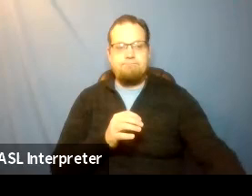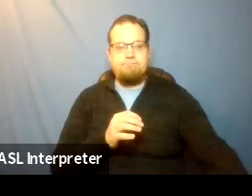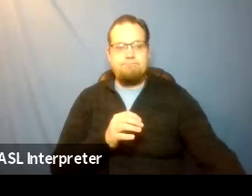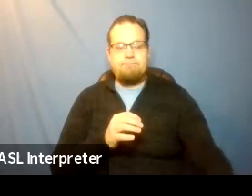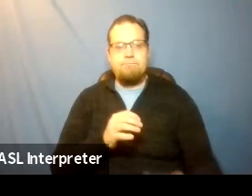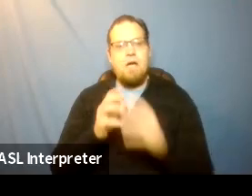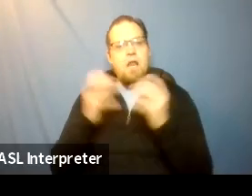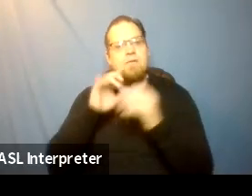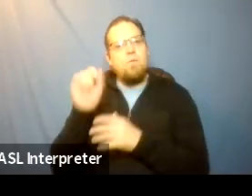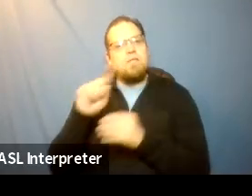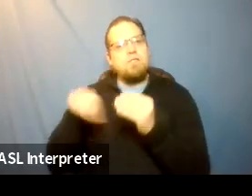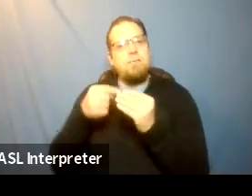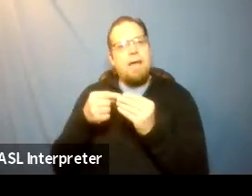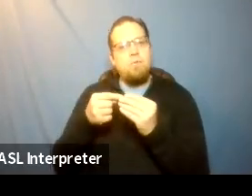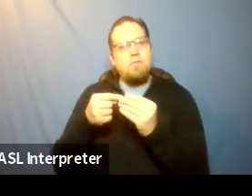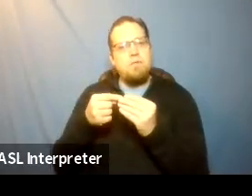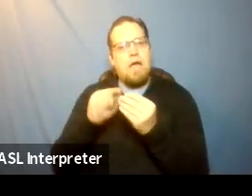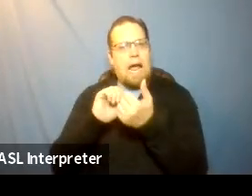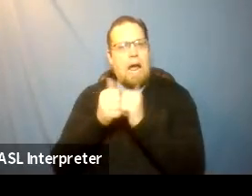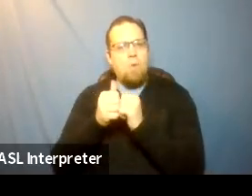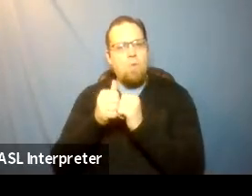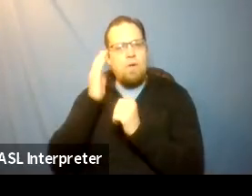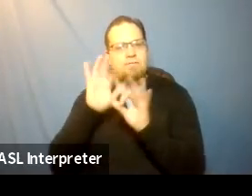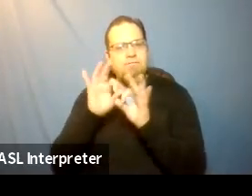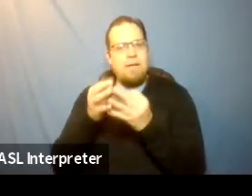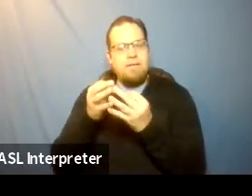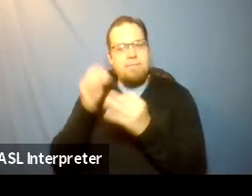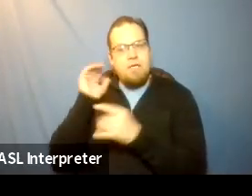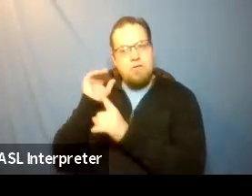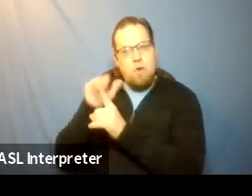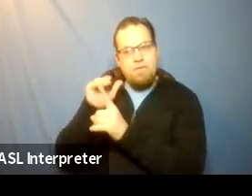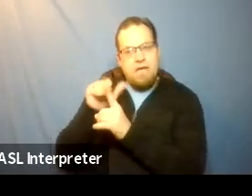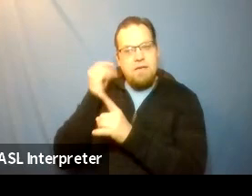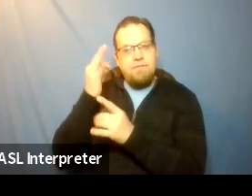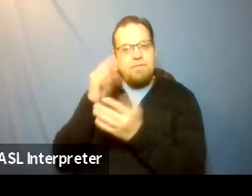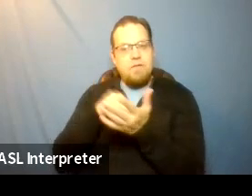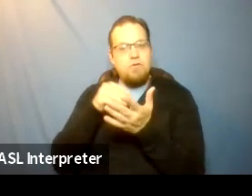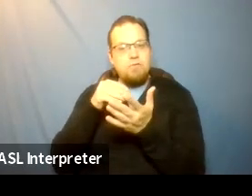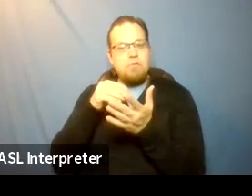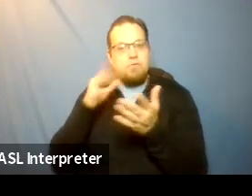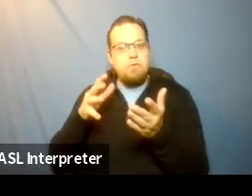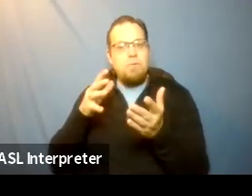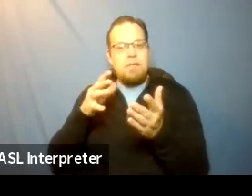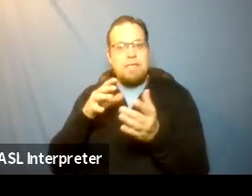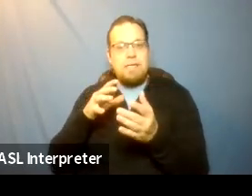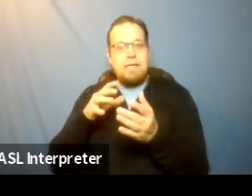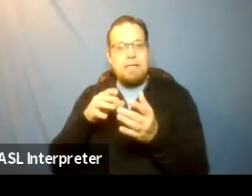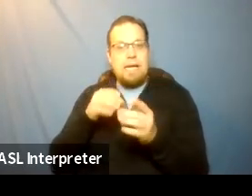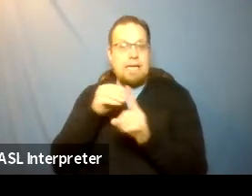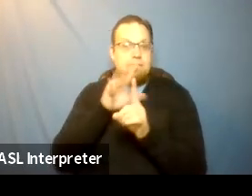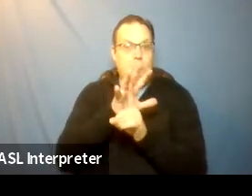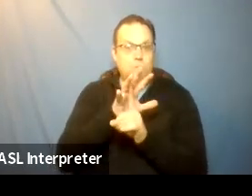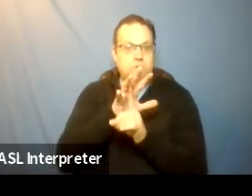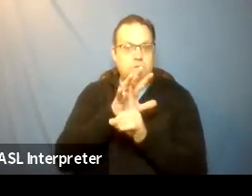A lot of questions about how will families be notified if their child was exposed to